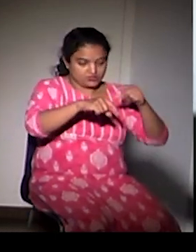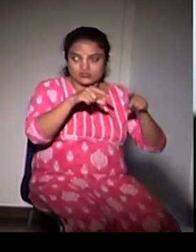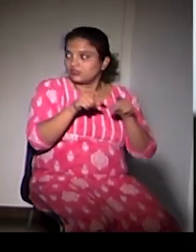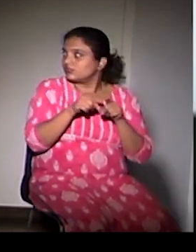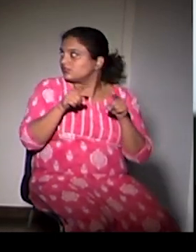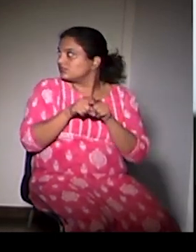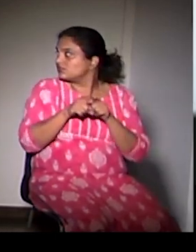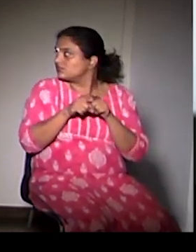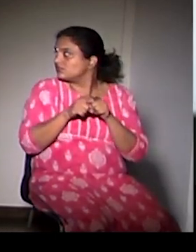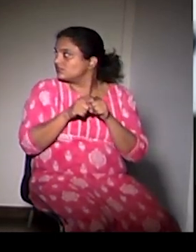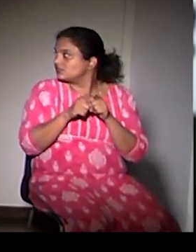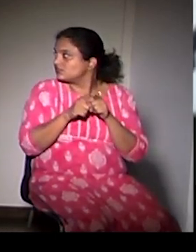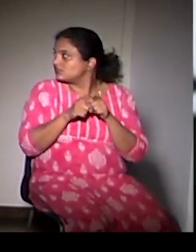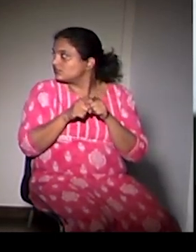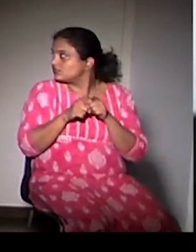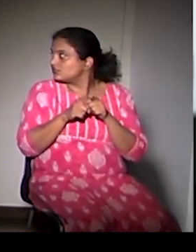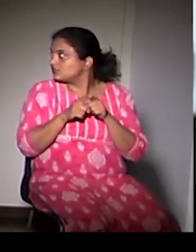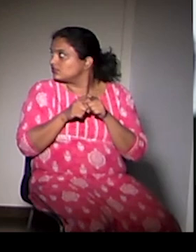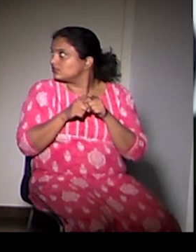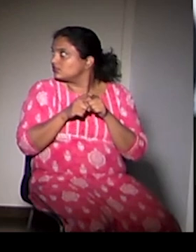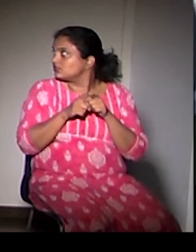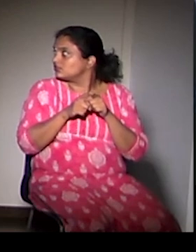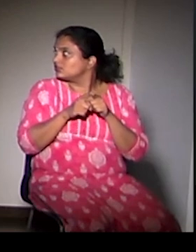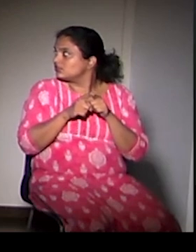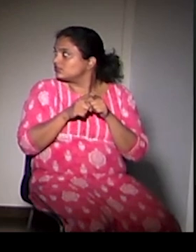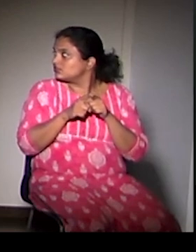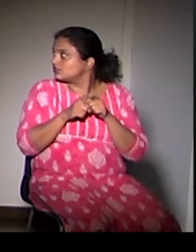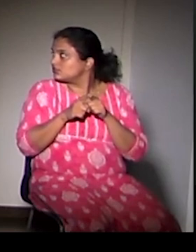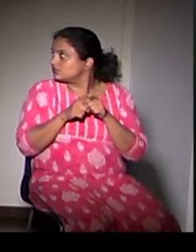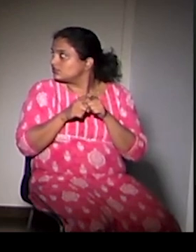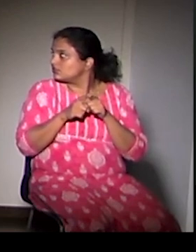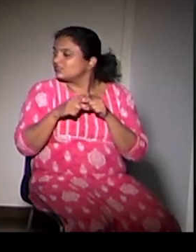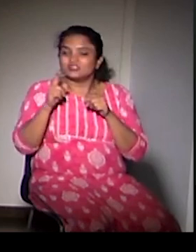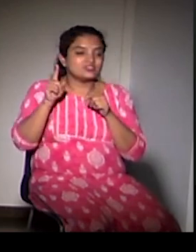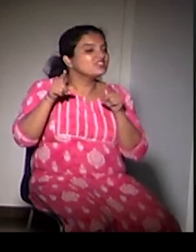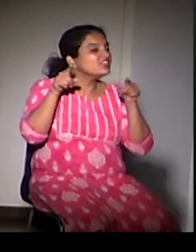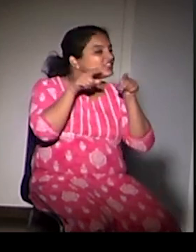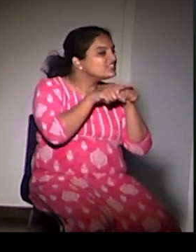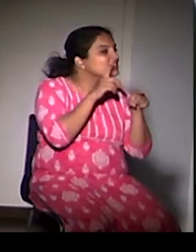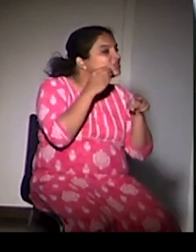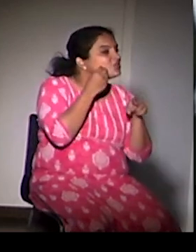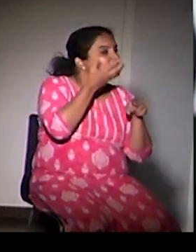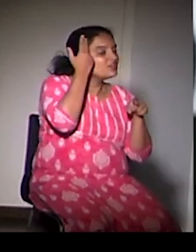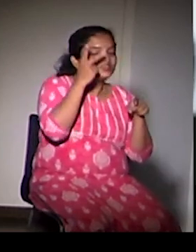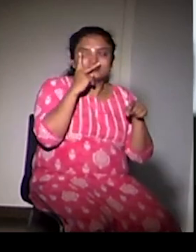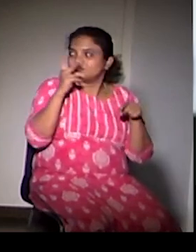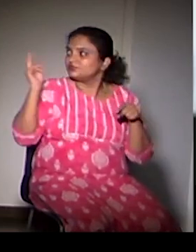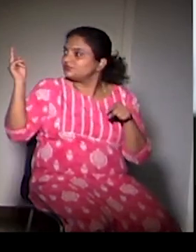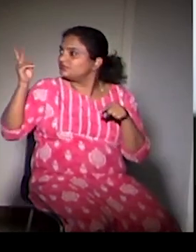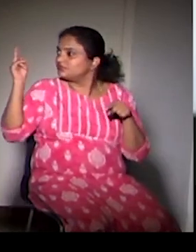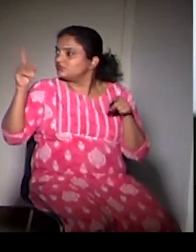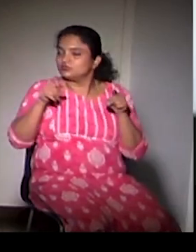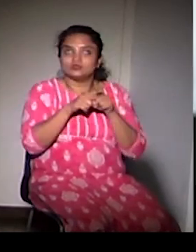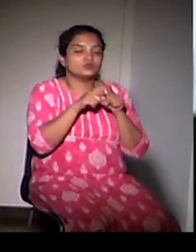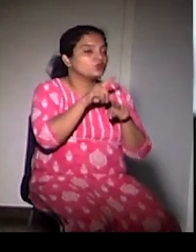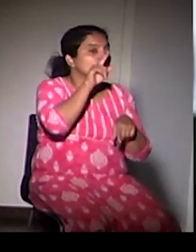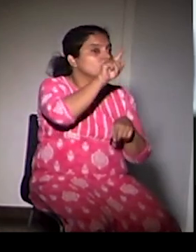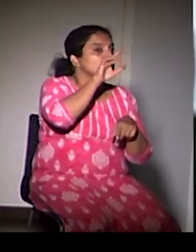was the mosque that has the glazed bricks we were looking at earlier on. These both date from around